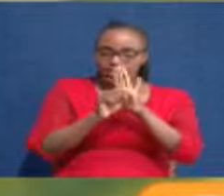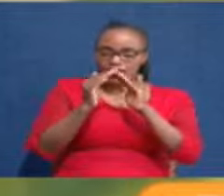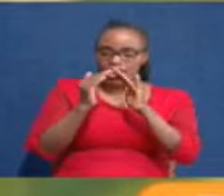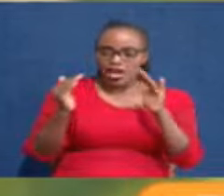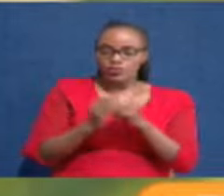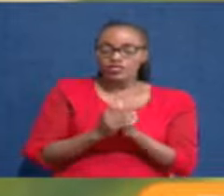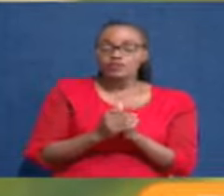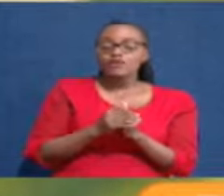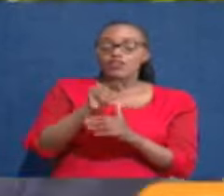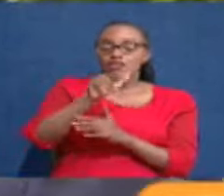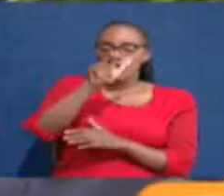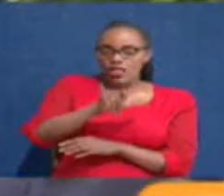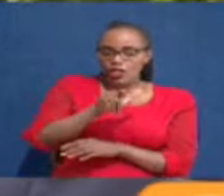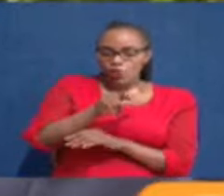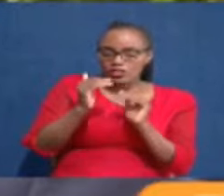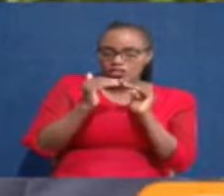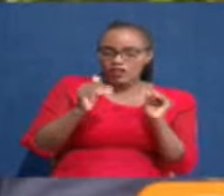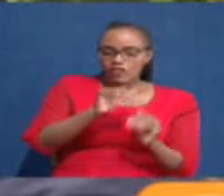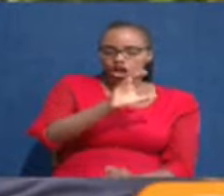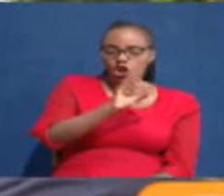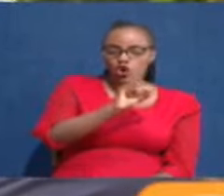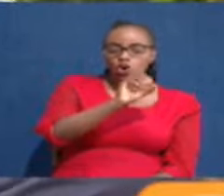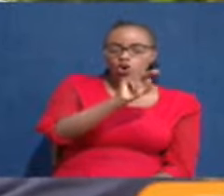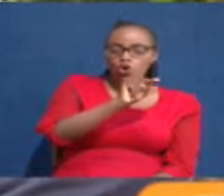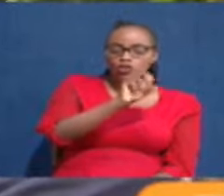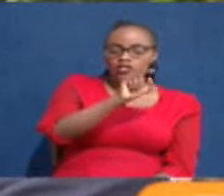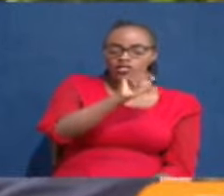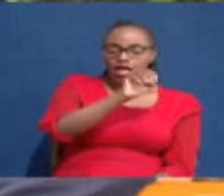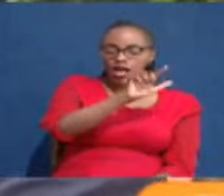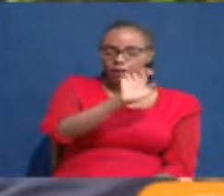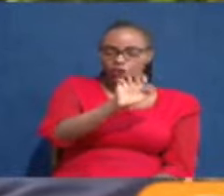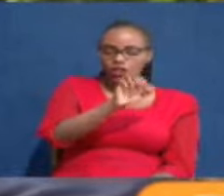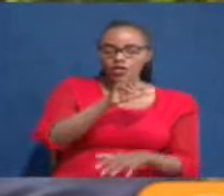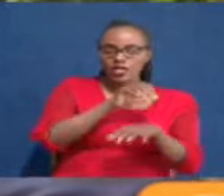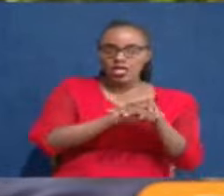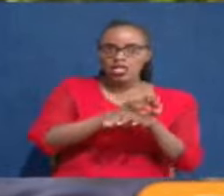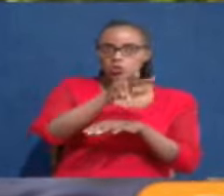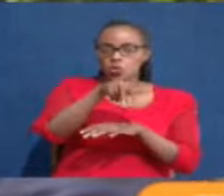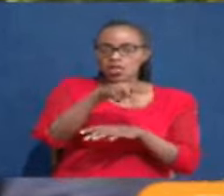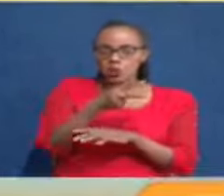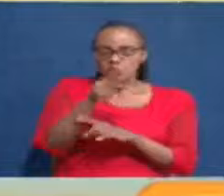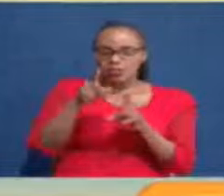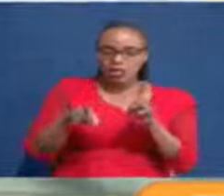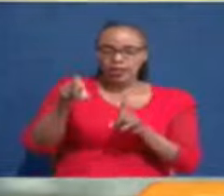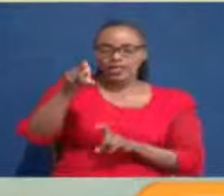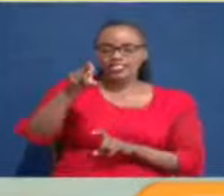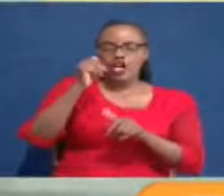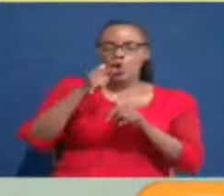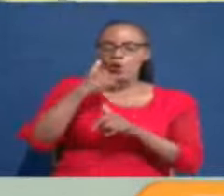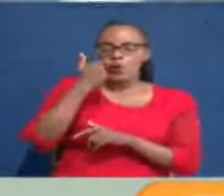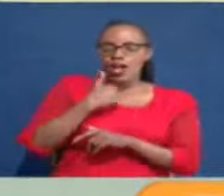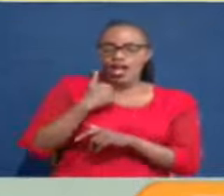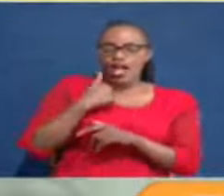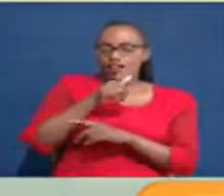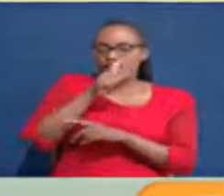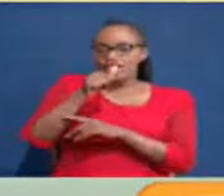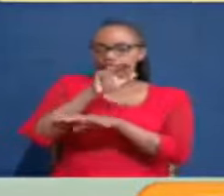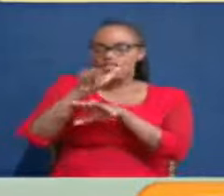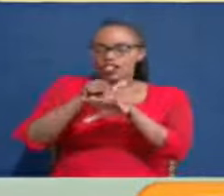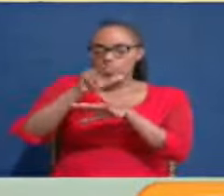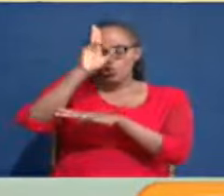Officers from the lowest rank of constable anticipated a salary increase of up to 2,000 Kenya shillings, while their counterparts in the